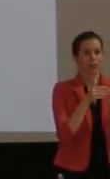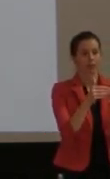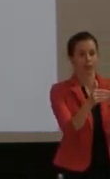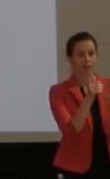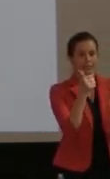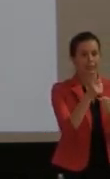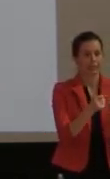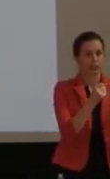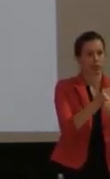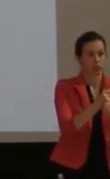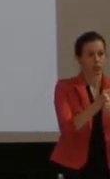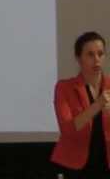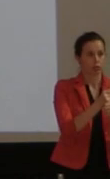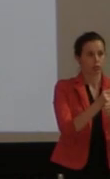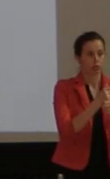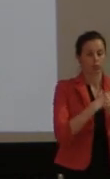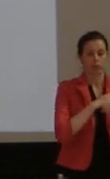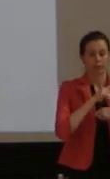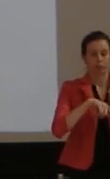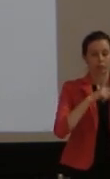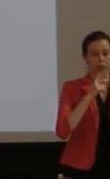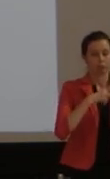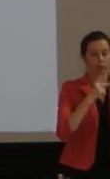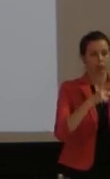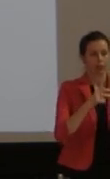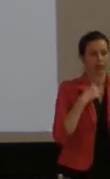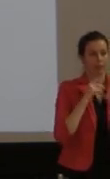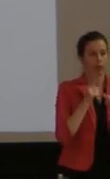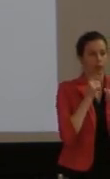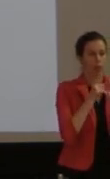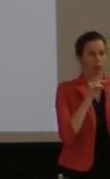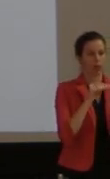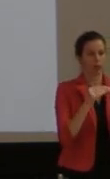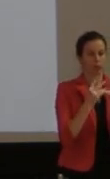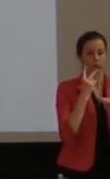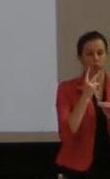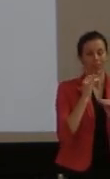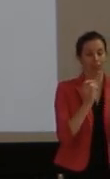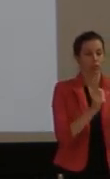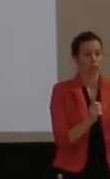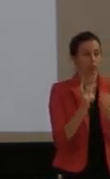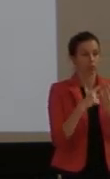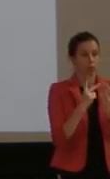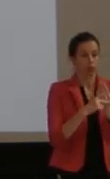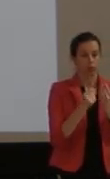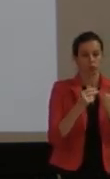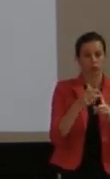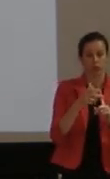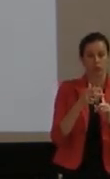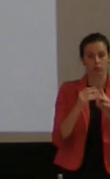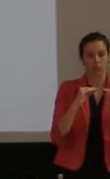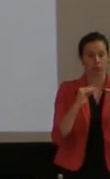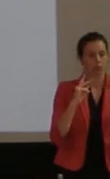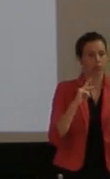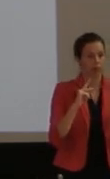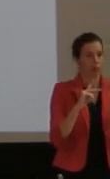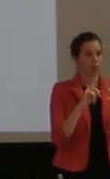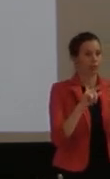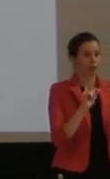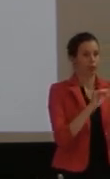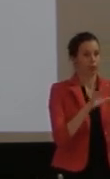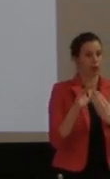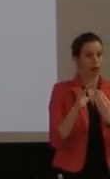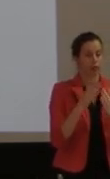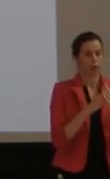years. My particular program falls under goal 2 of the strategic plan, reaching more people in more ways